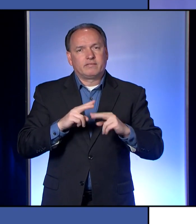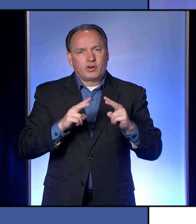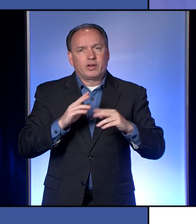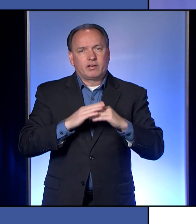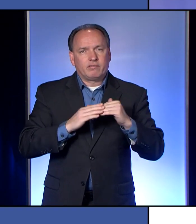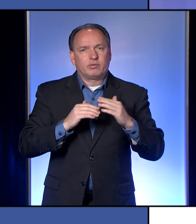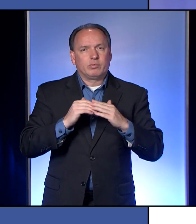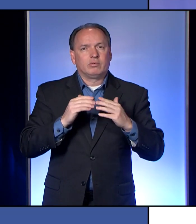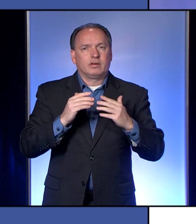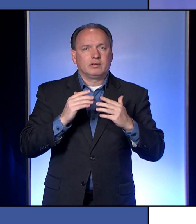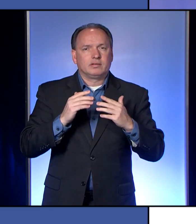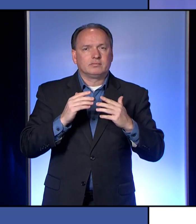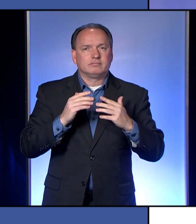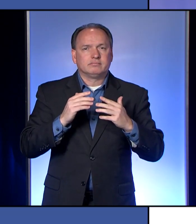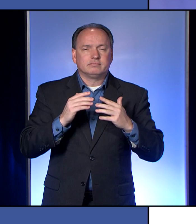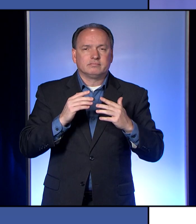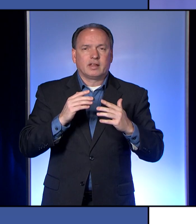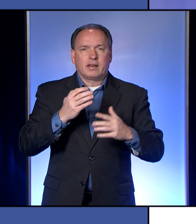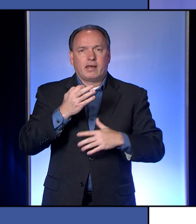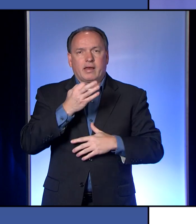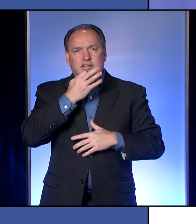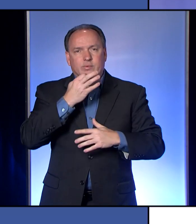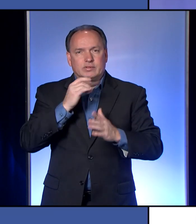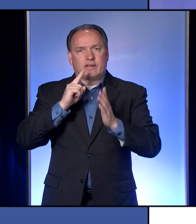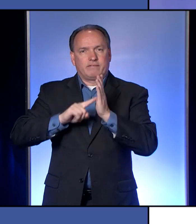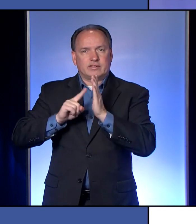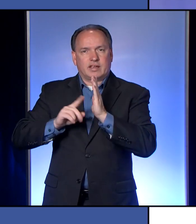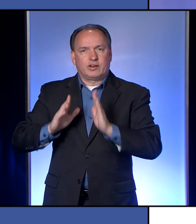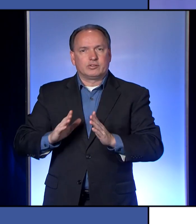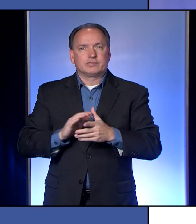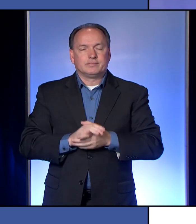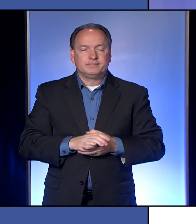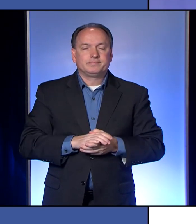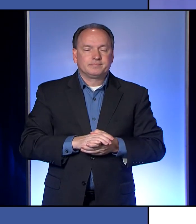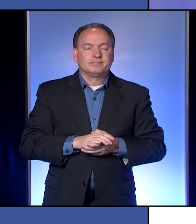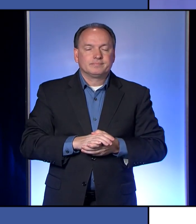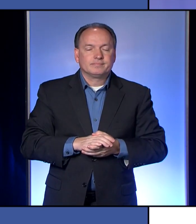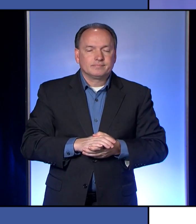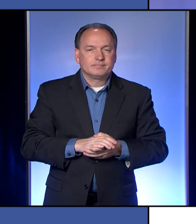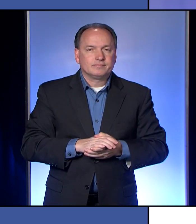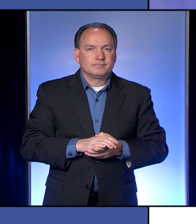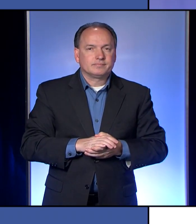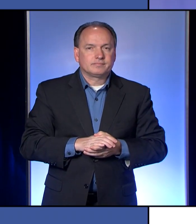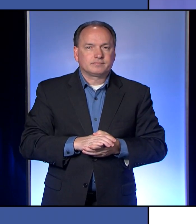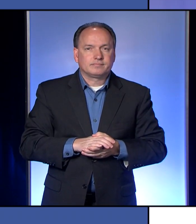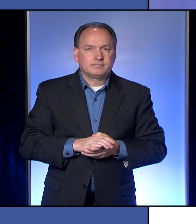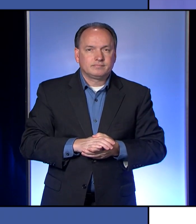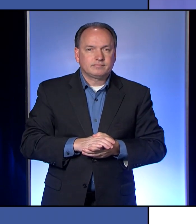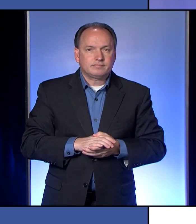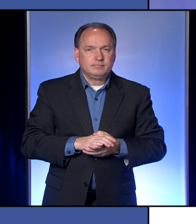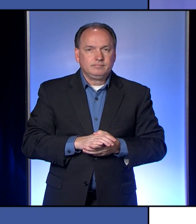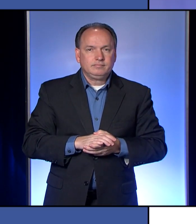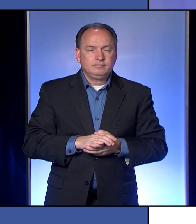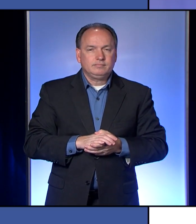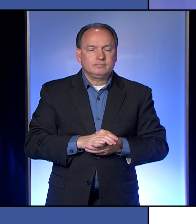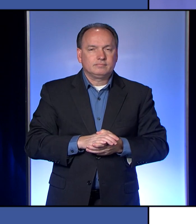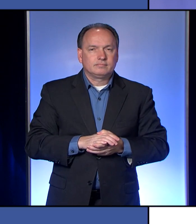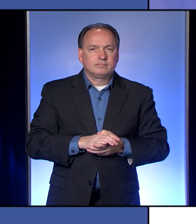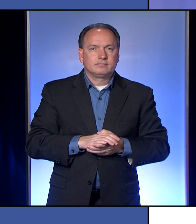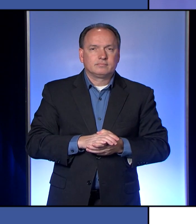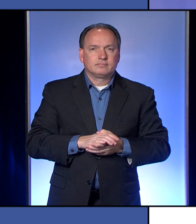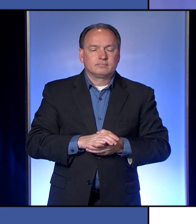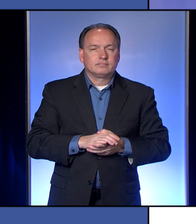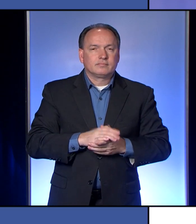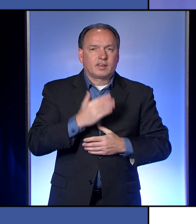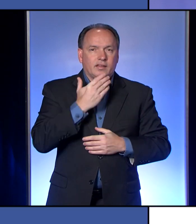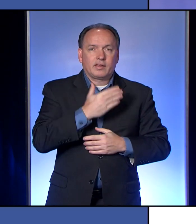comfortable and be experts at investigation. So look forward to that and getting them on board. And Erie Thanks News. so